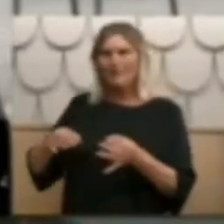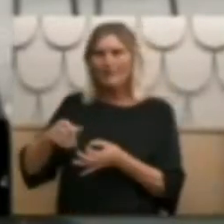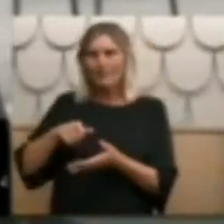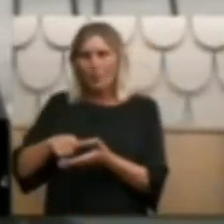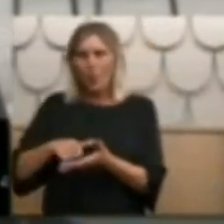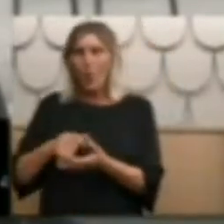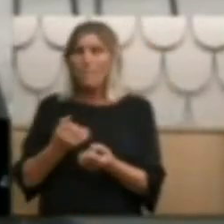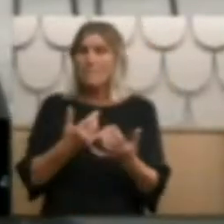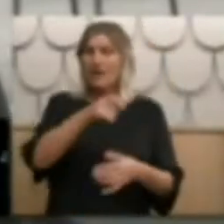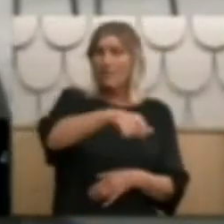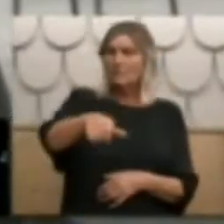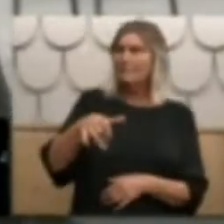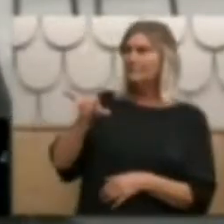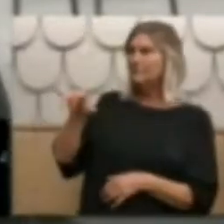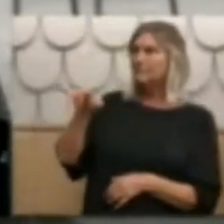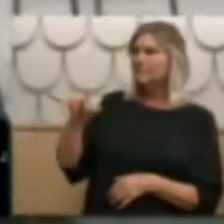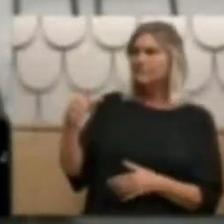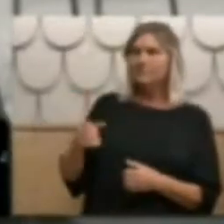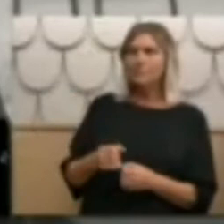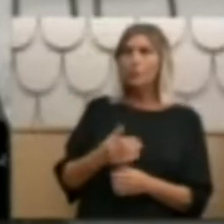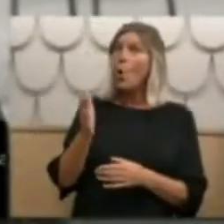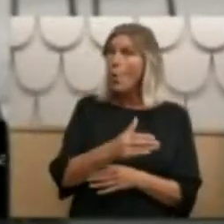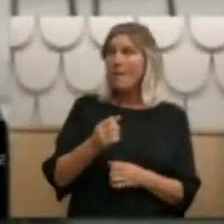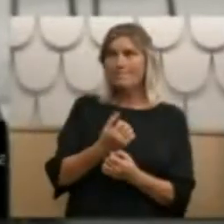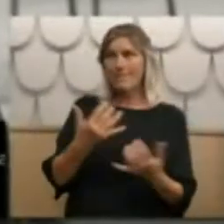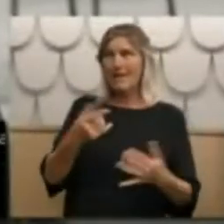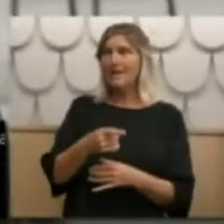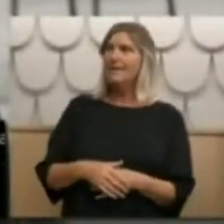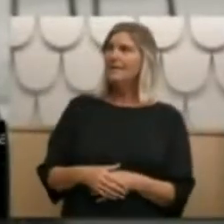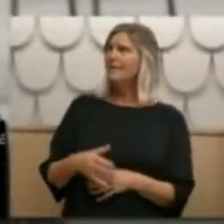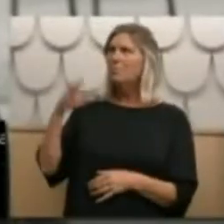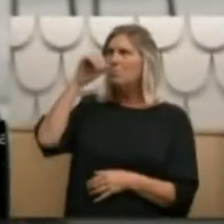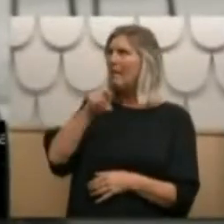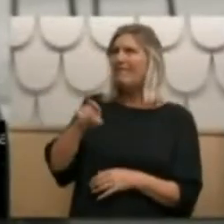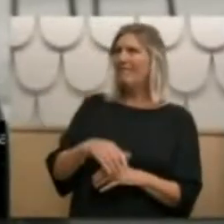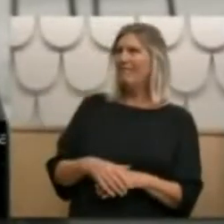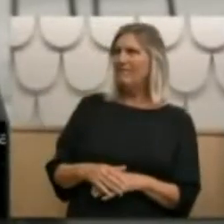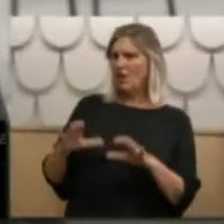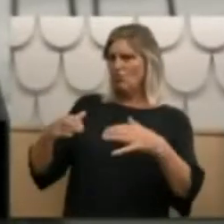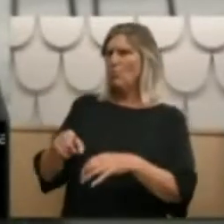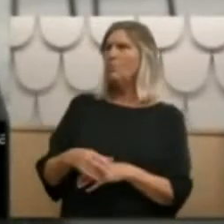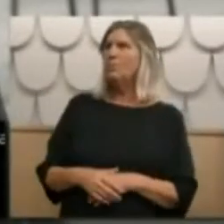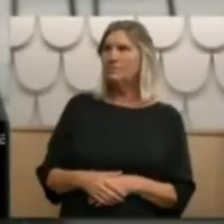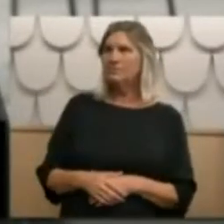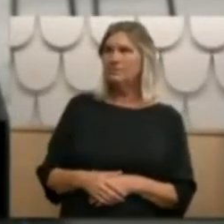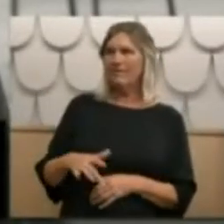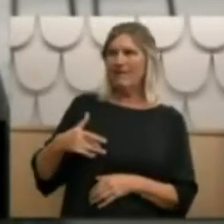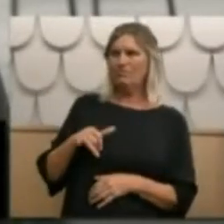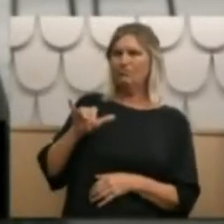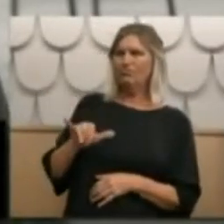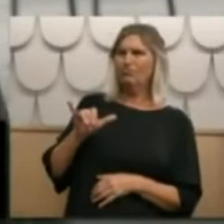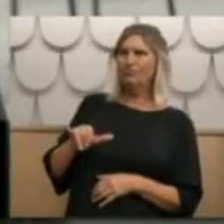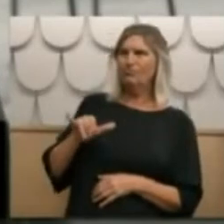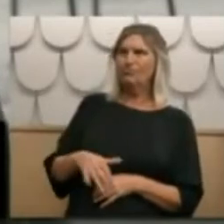among many survivors, not all, but many, that the credibility of the body would be seriously compromised were such persons